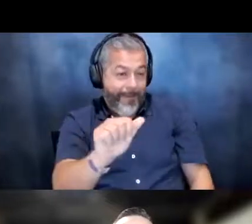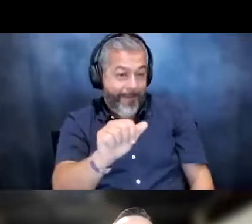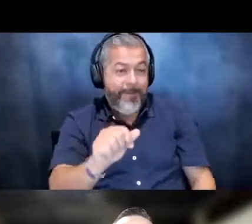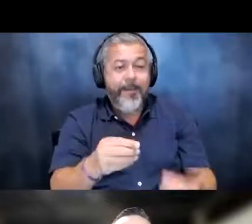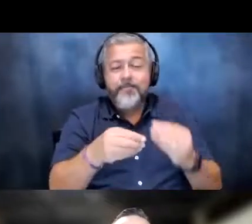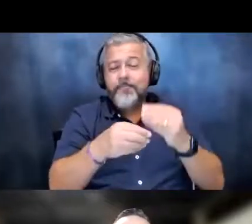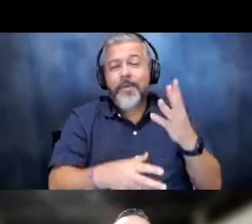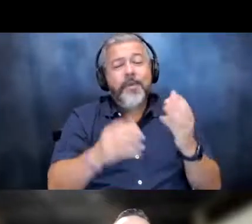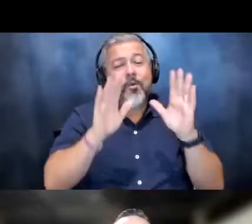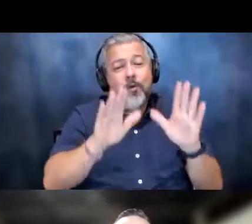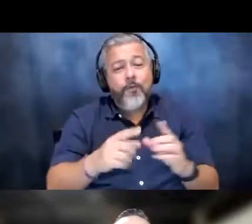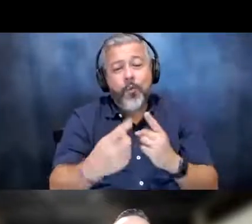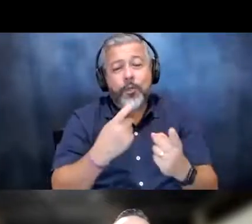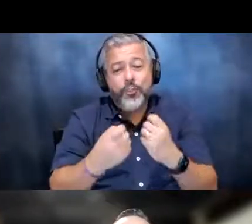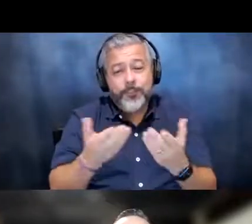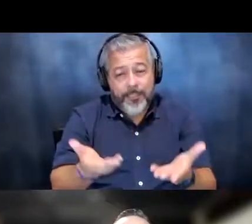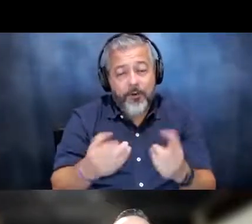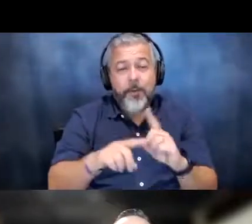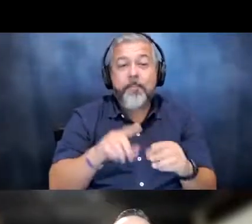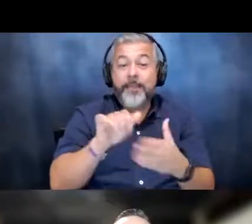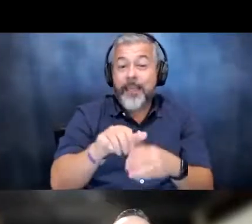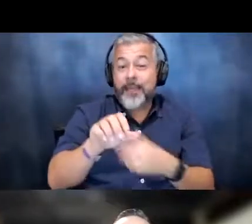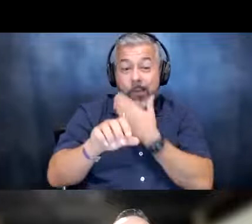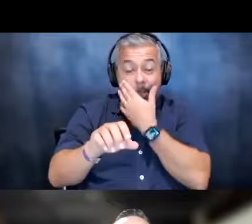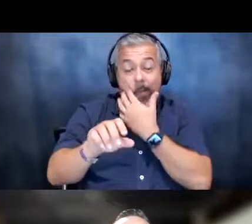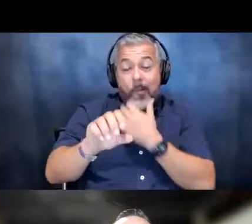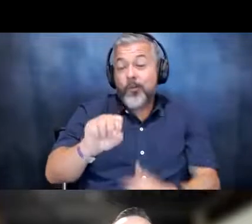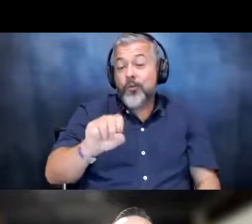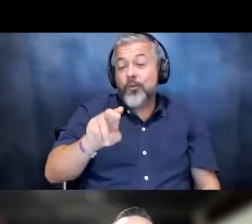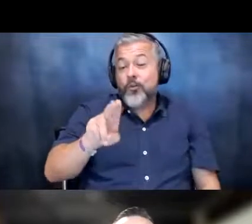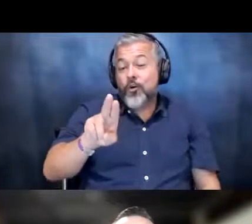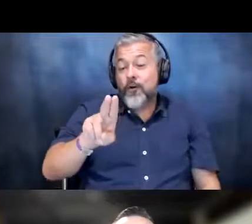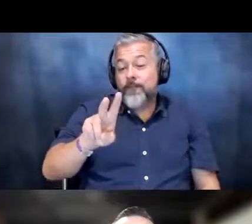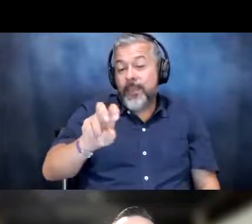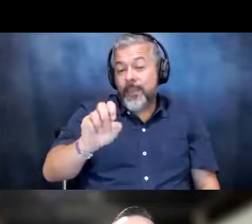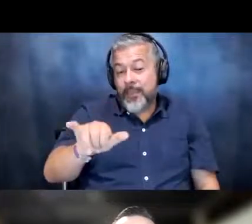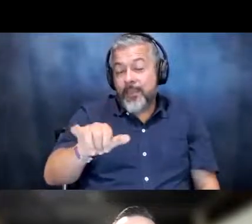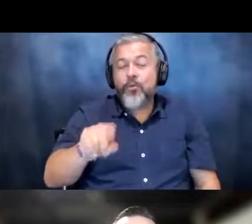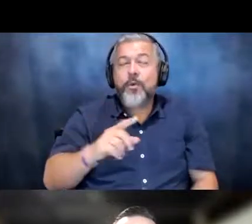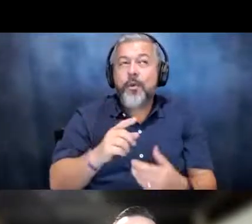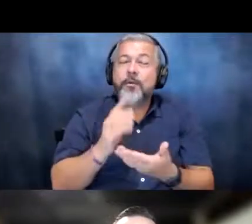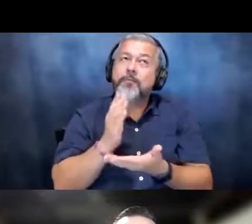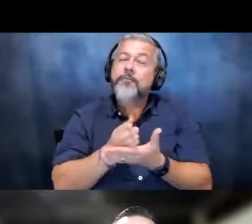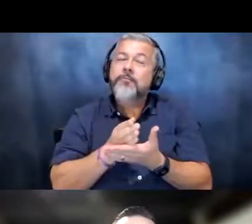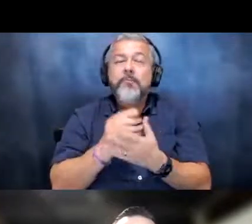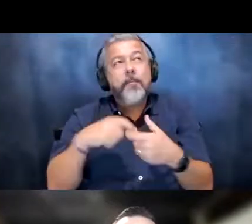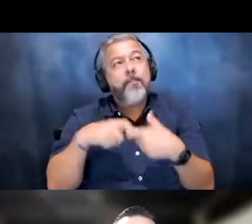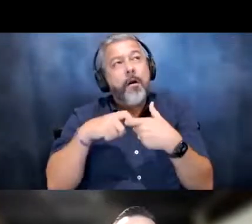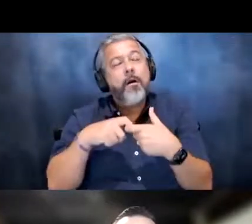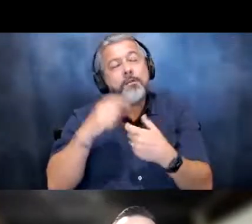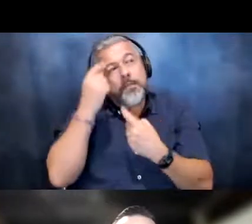questions here, but that survey is going to be a place for you to pause, consider, and